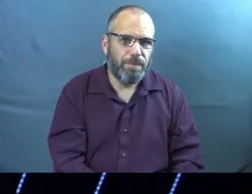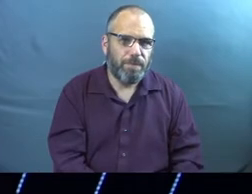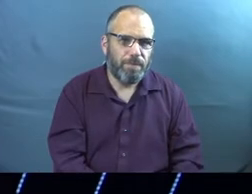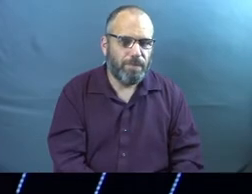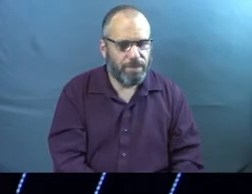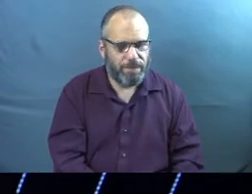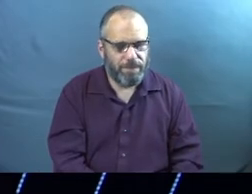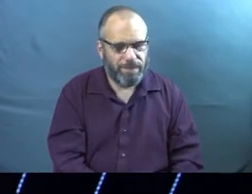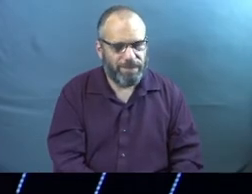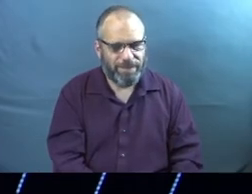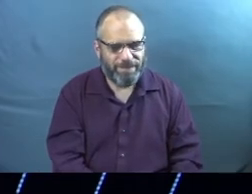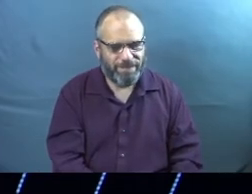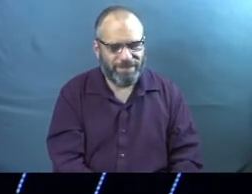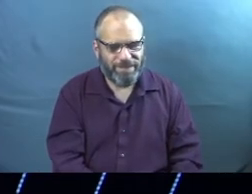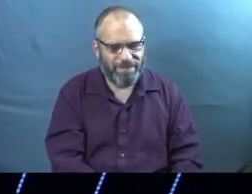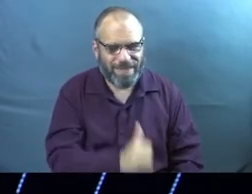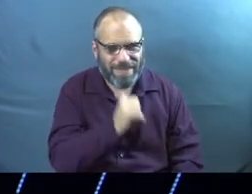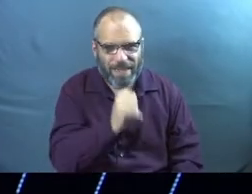It's not true.